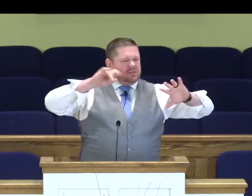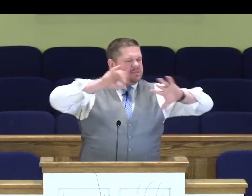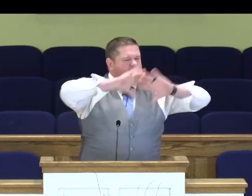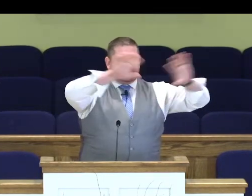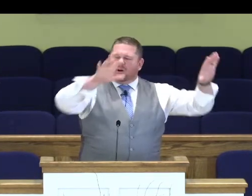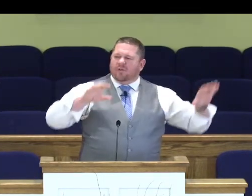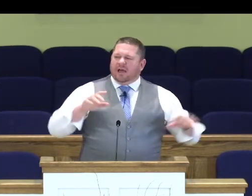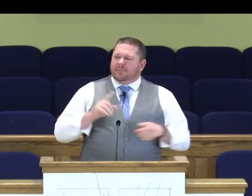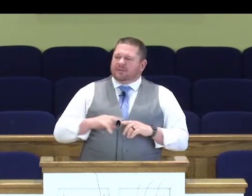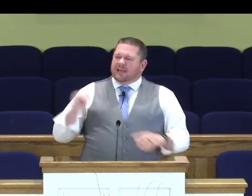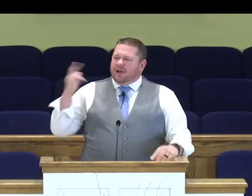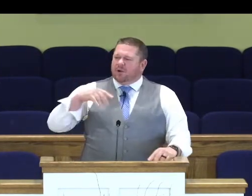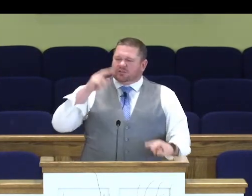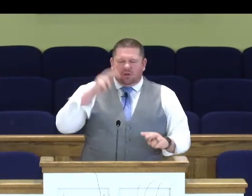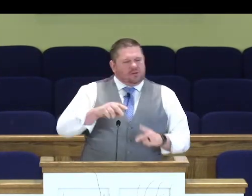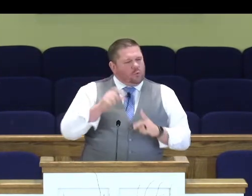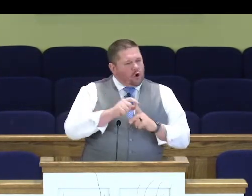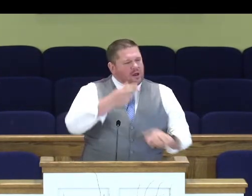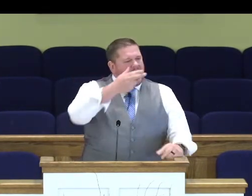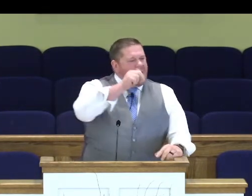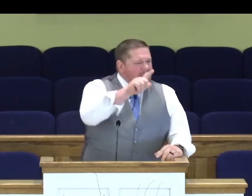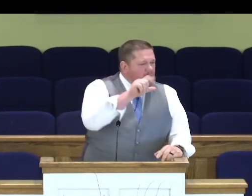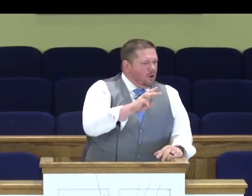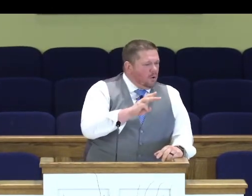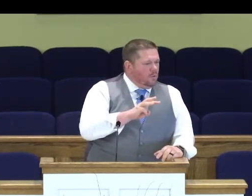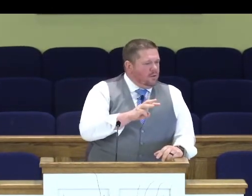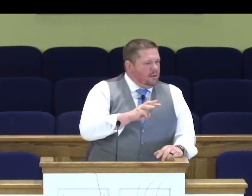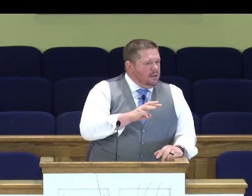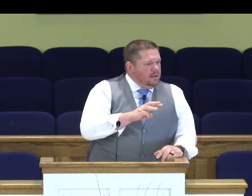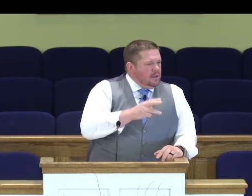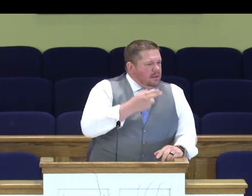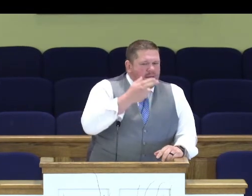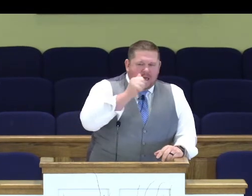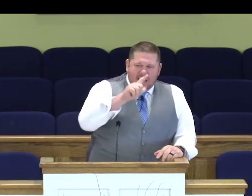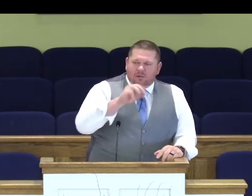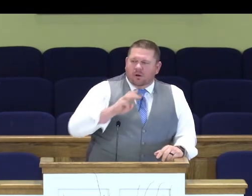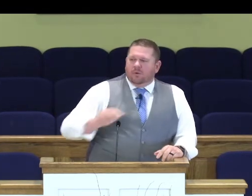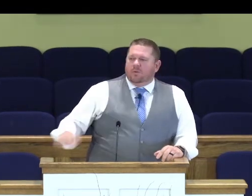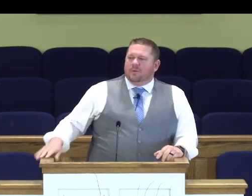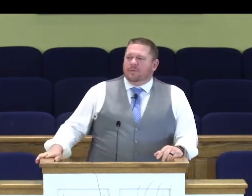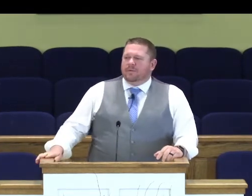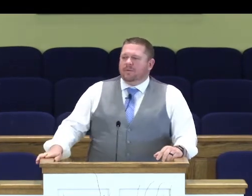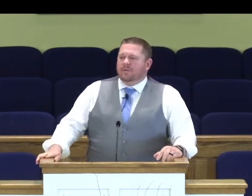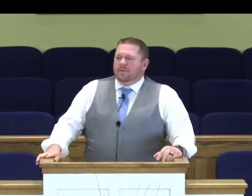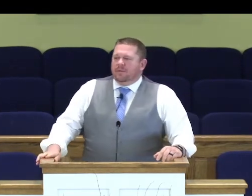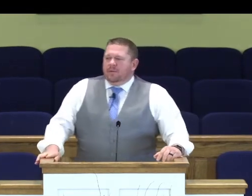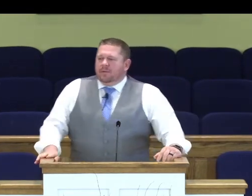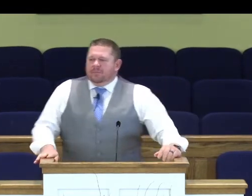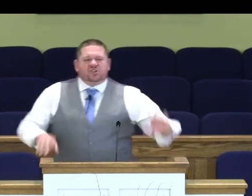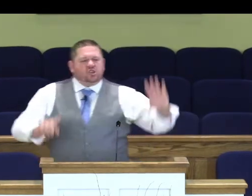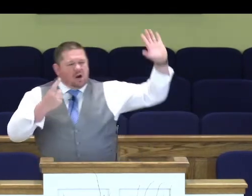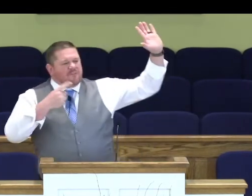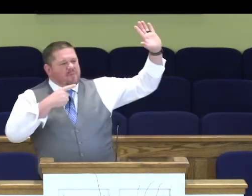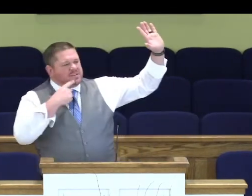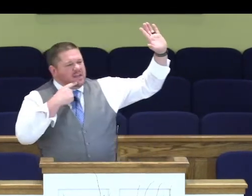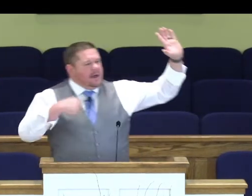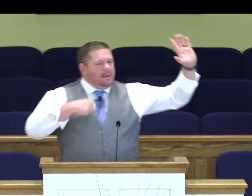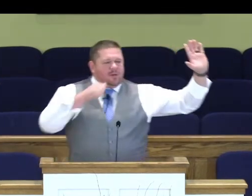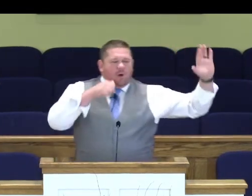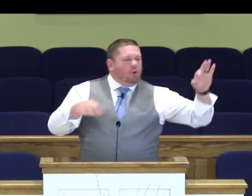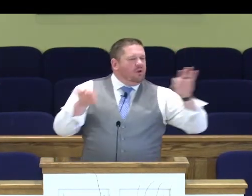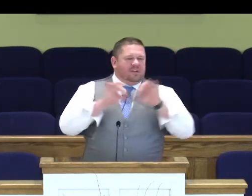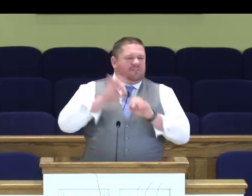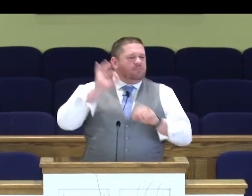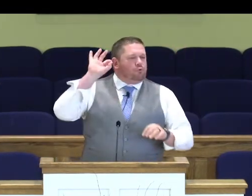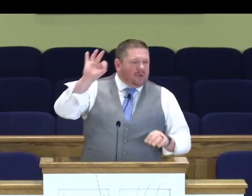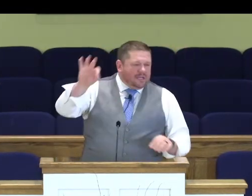and mysticism and all that. But today I want us to look at the word hallow. Hallow. Let me start off by saying I'm